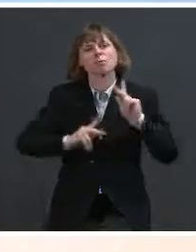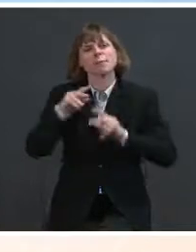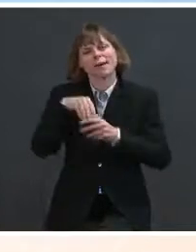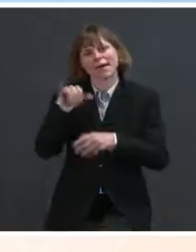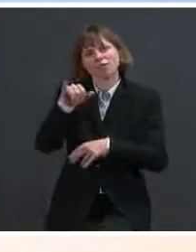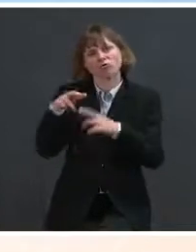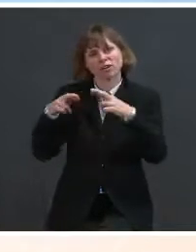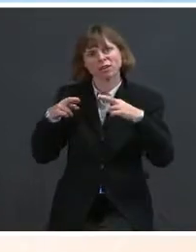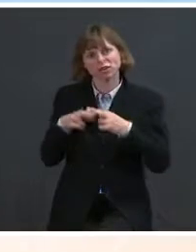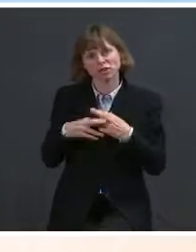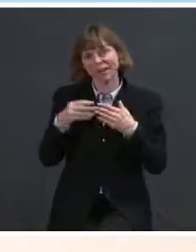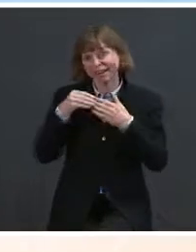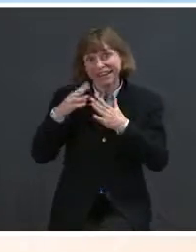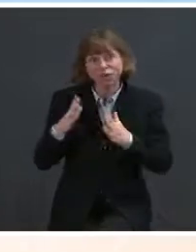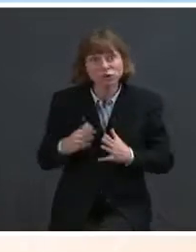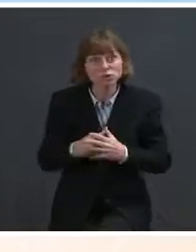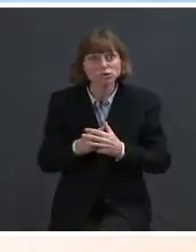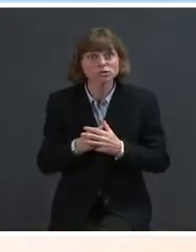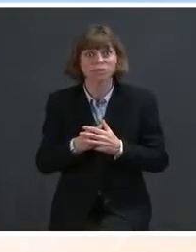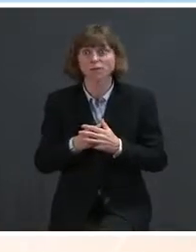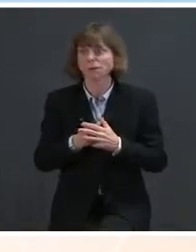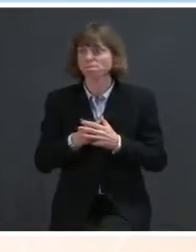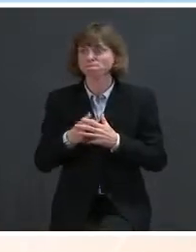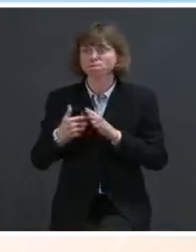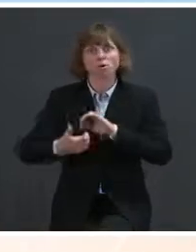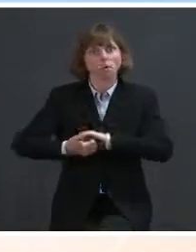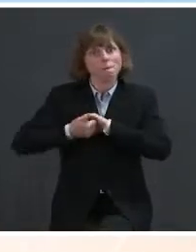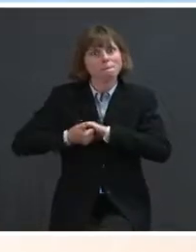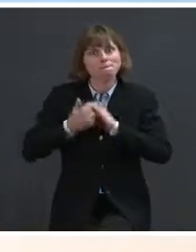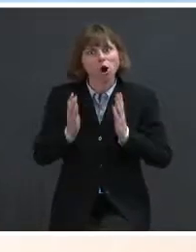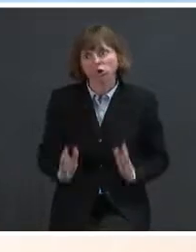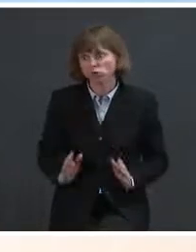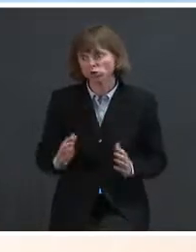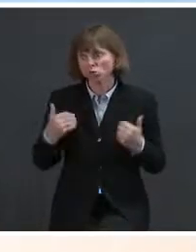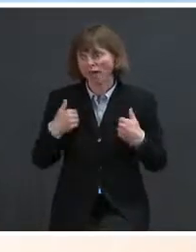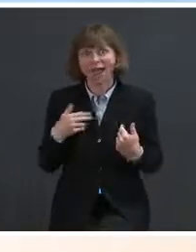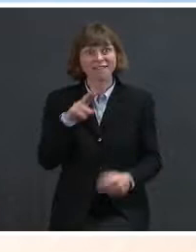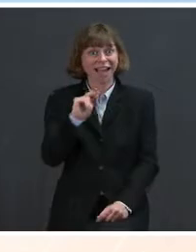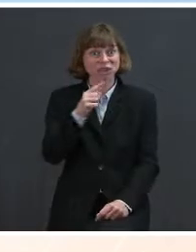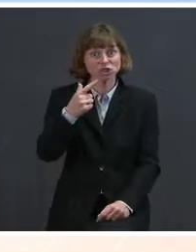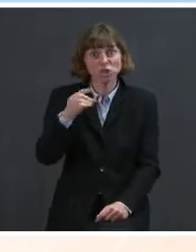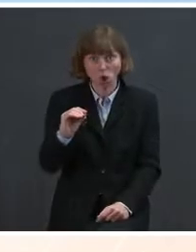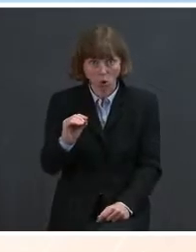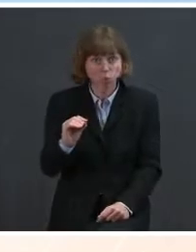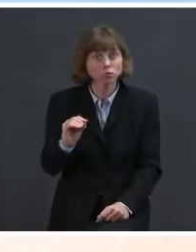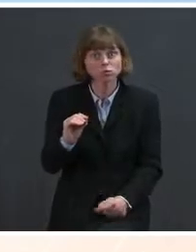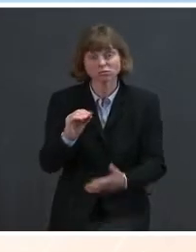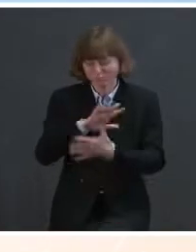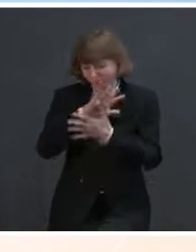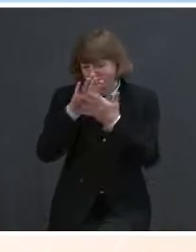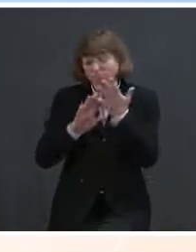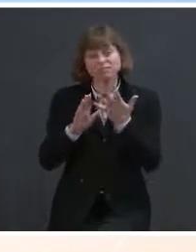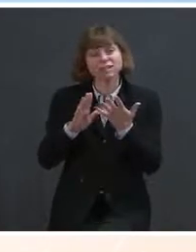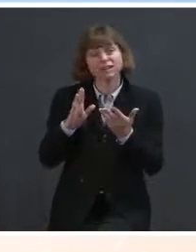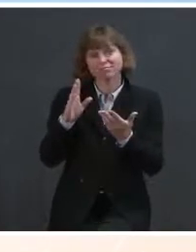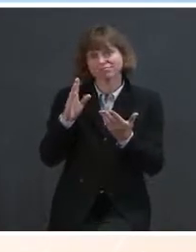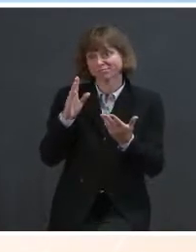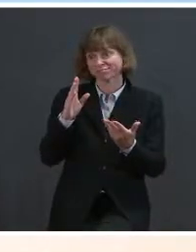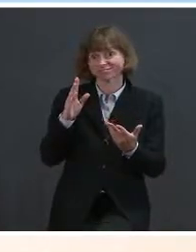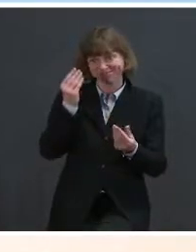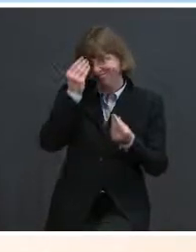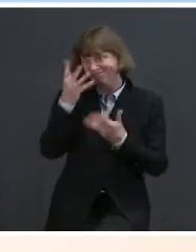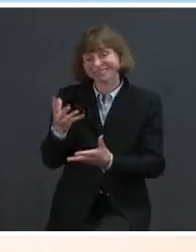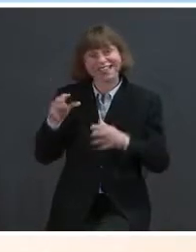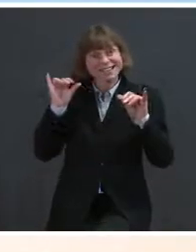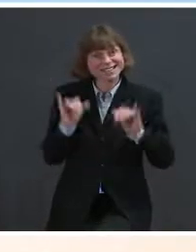in the region, including partners we need to have in the region, NGOs and others, to deliver the same message that now is not the time